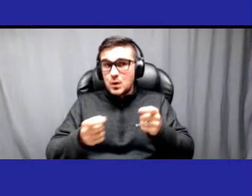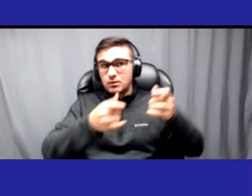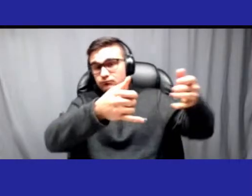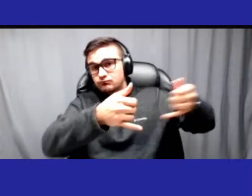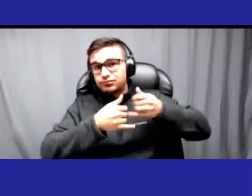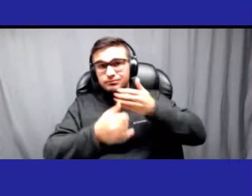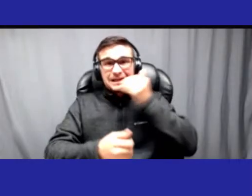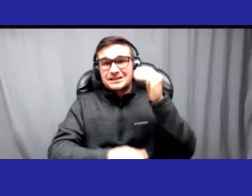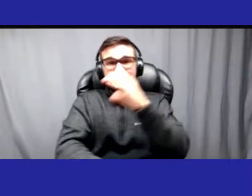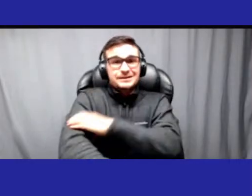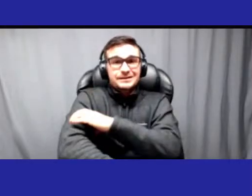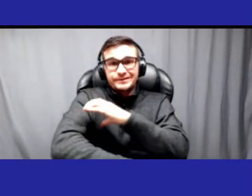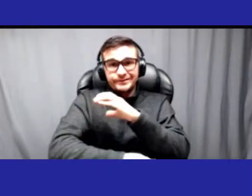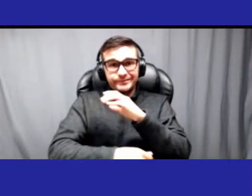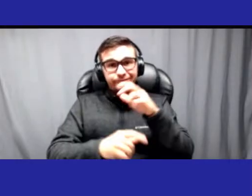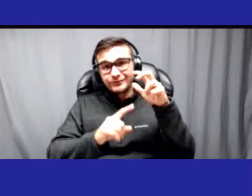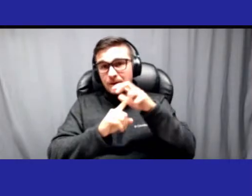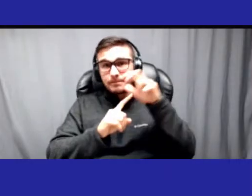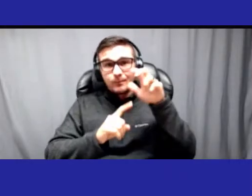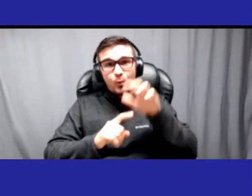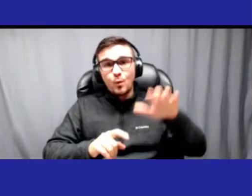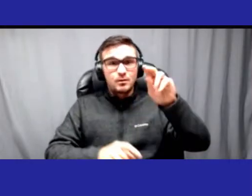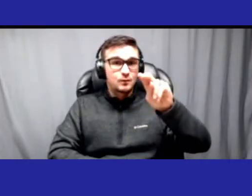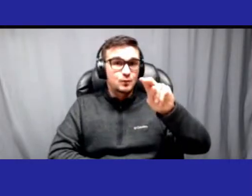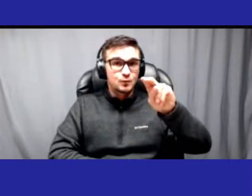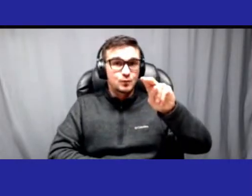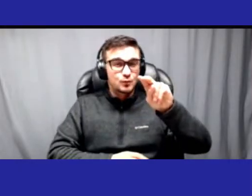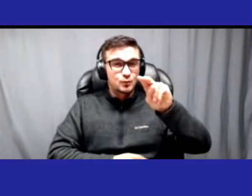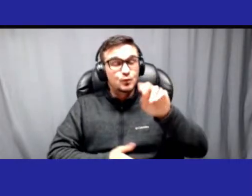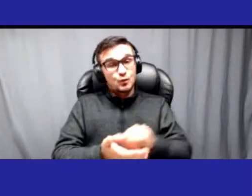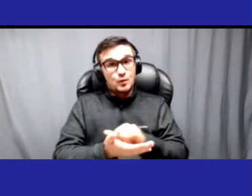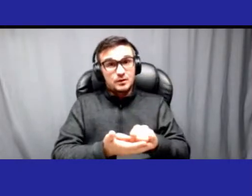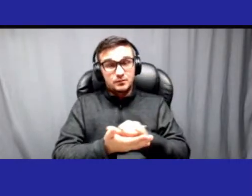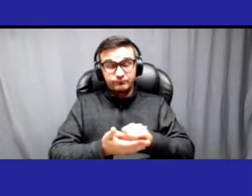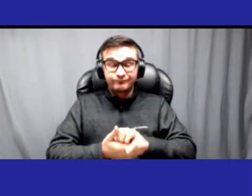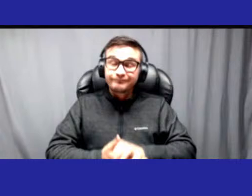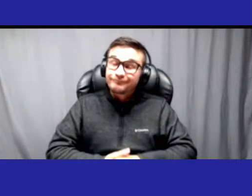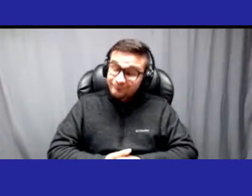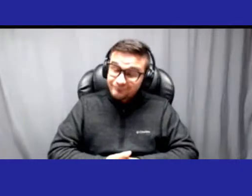State. So with that, thank you.